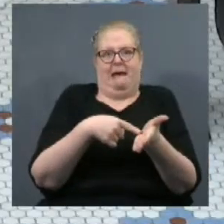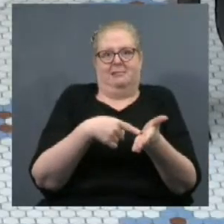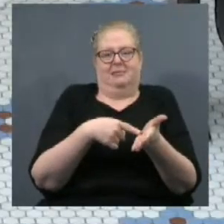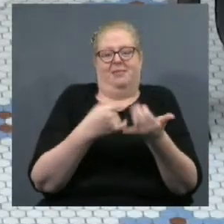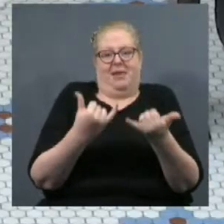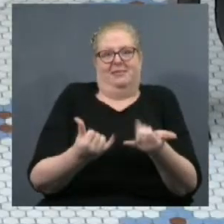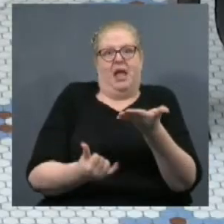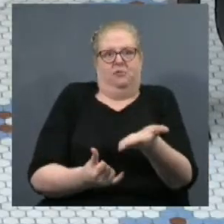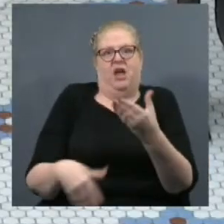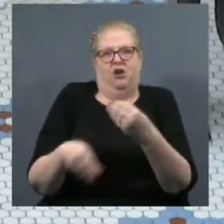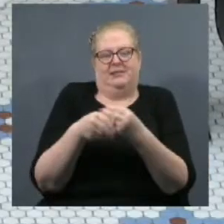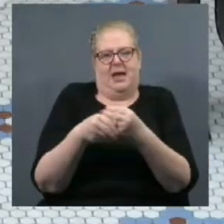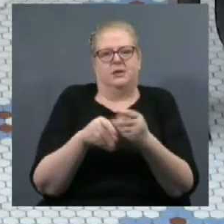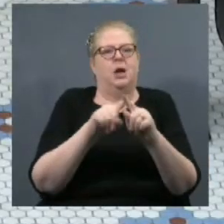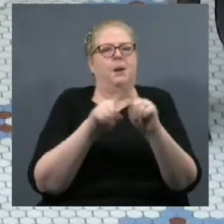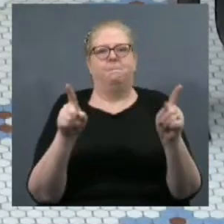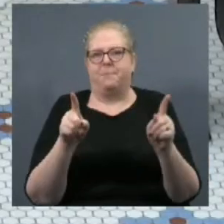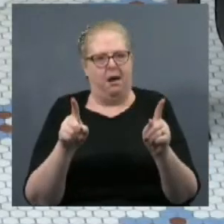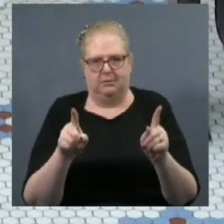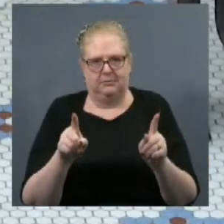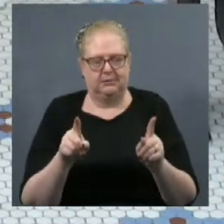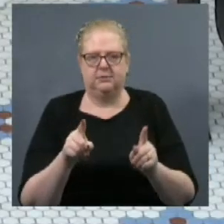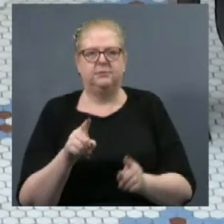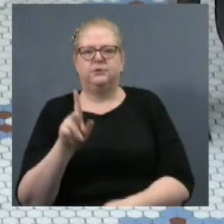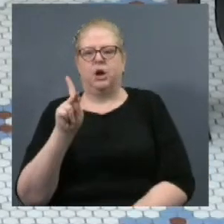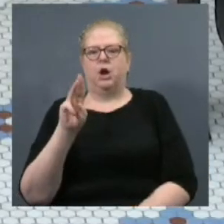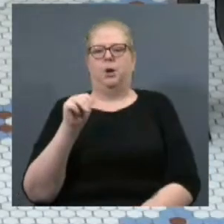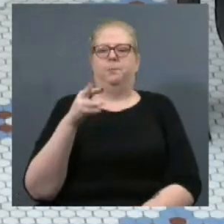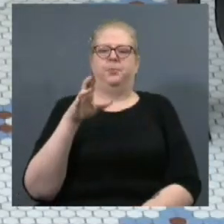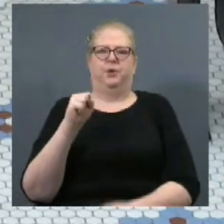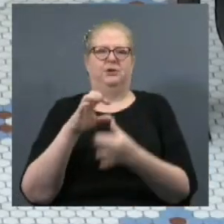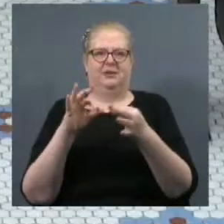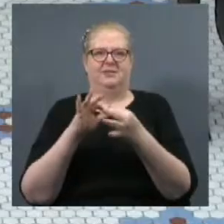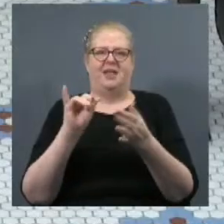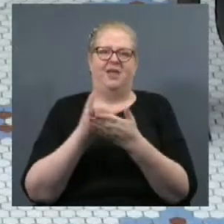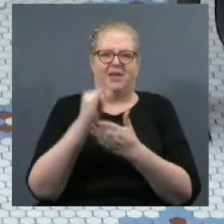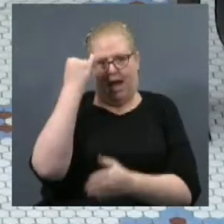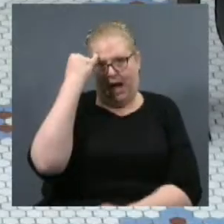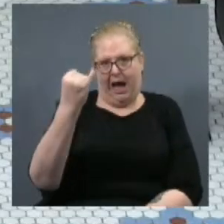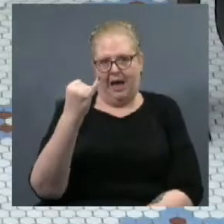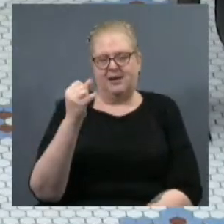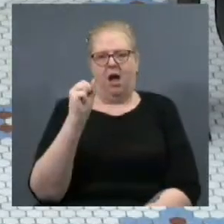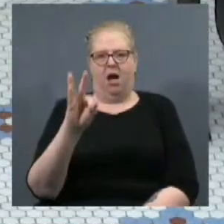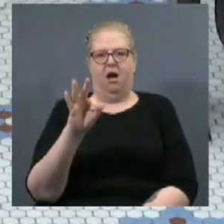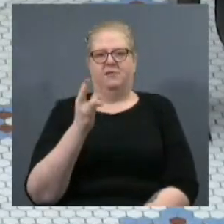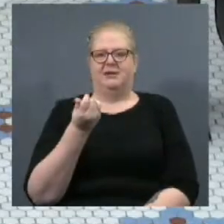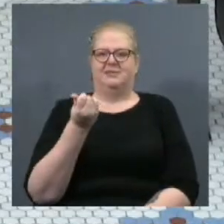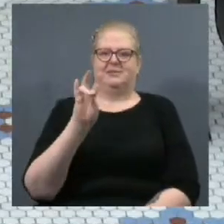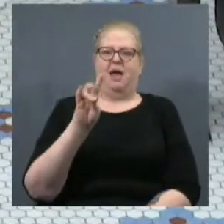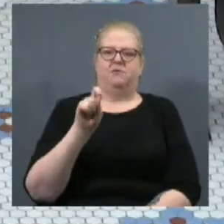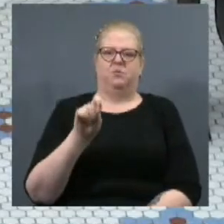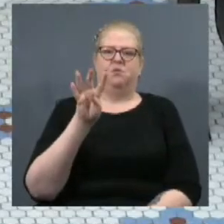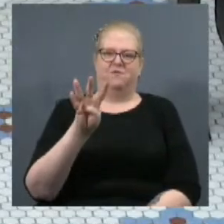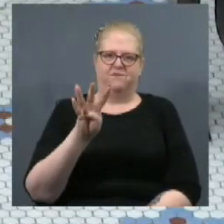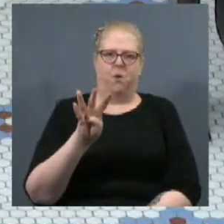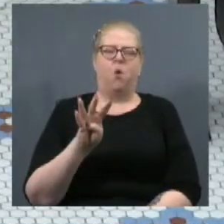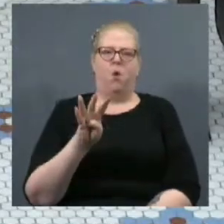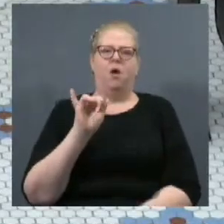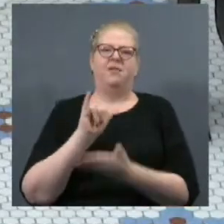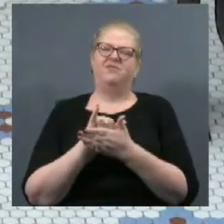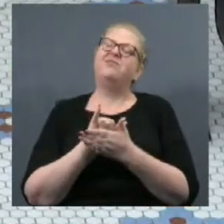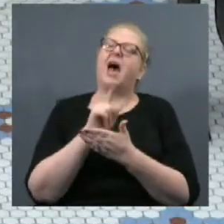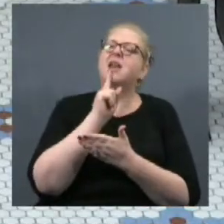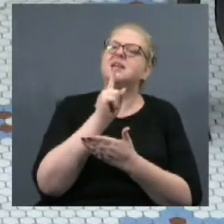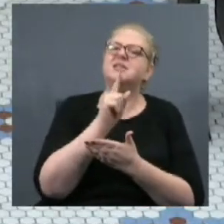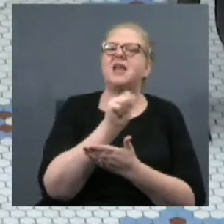Curris has indicated to you that the idea of 7.4 suggests rehabilitation. And Tom just mentioned that if,